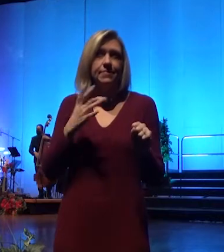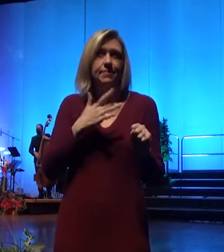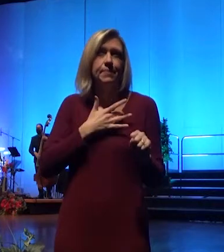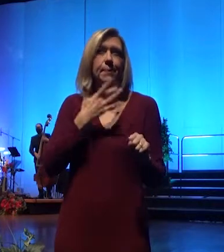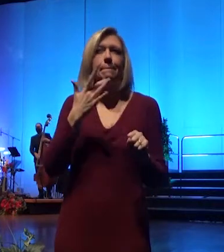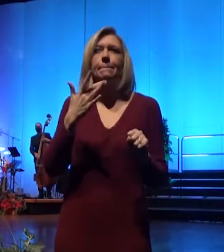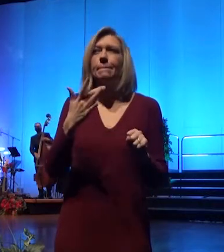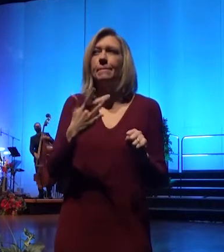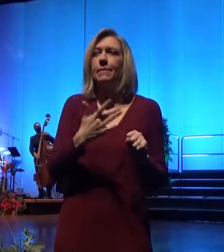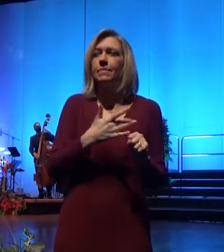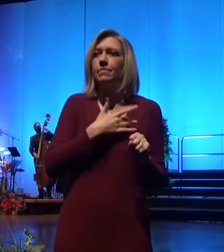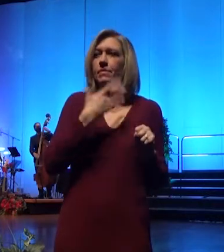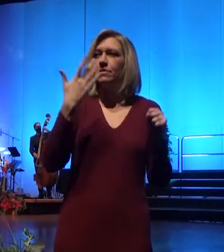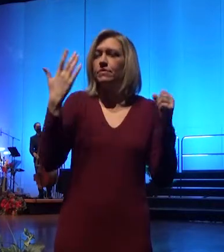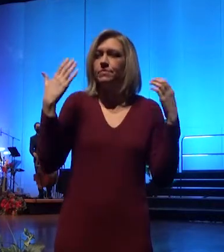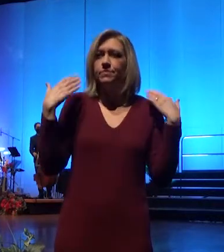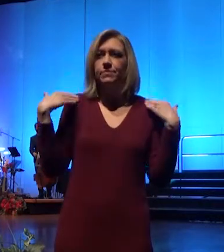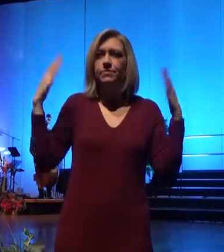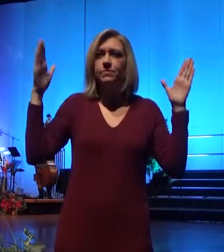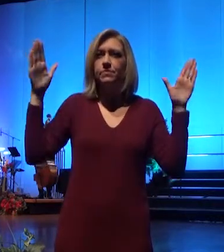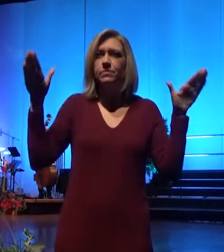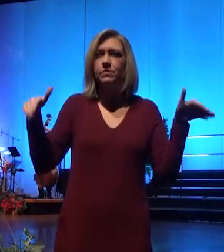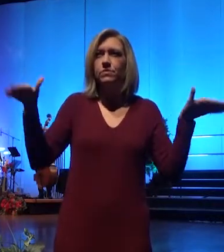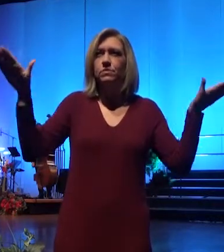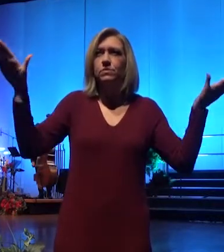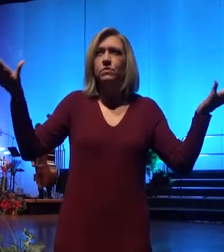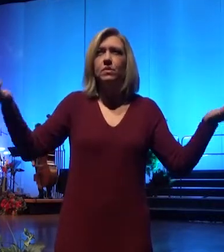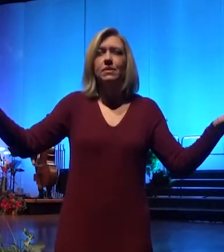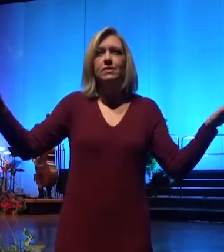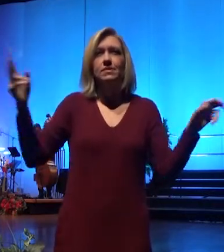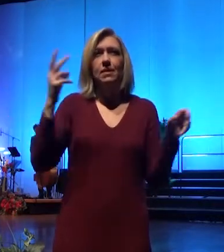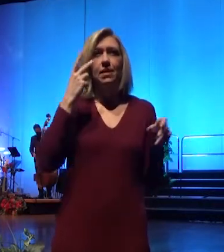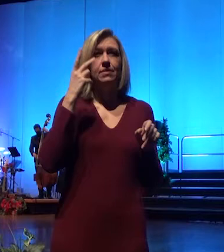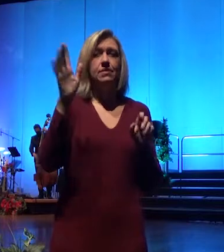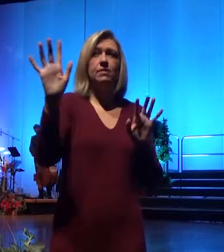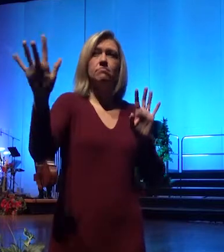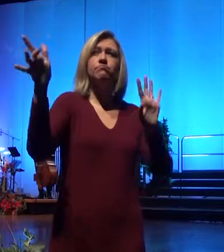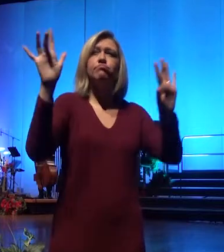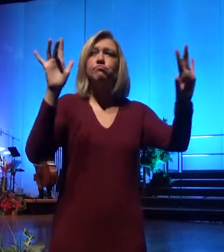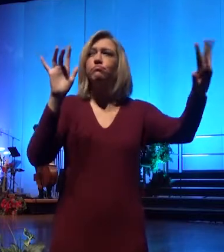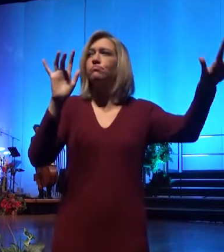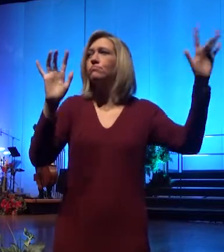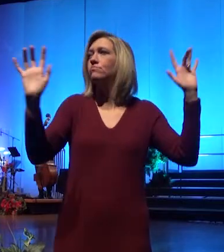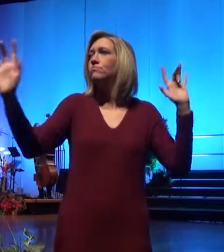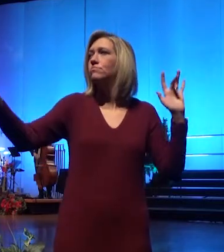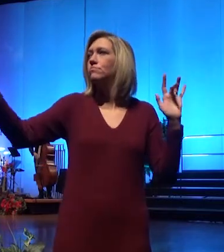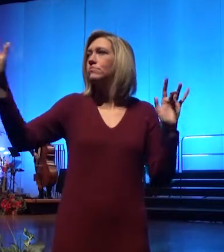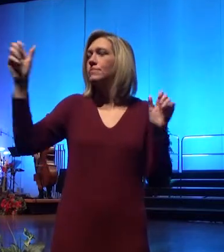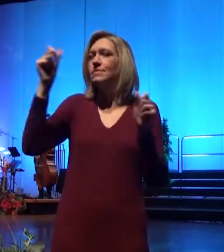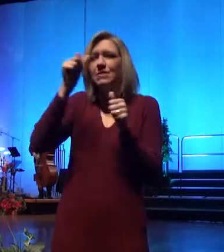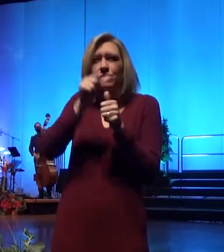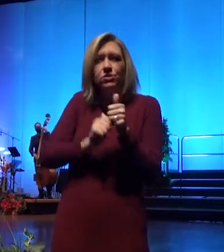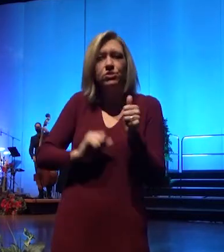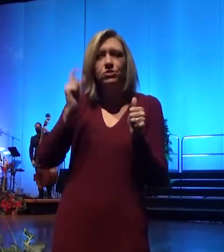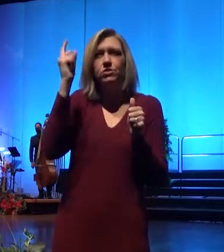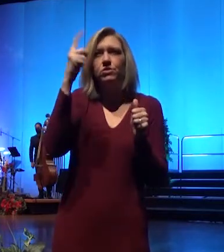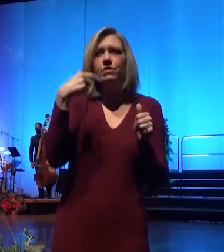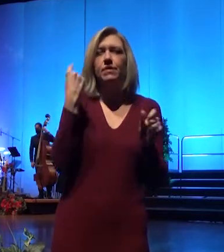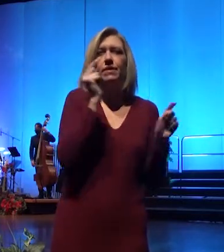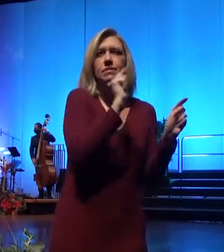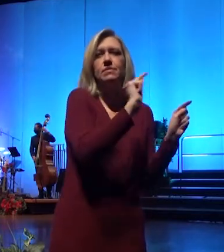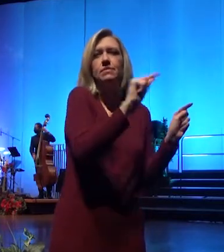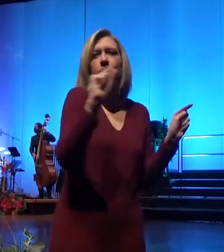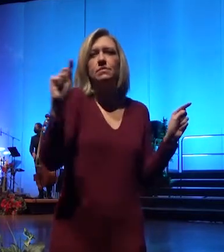grace. I can hear the brush of angel wings. I see glory on each